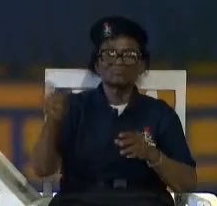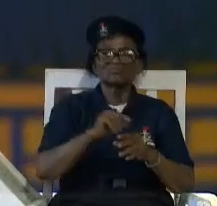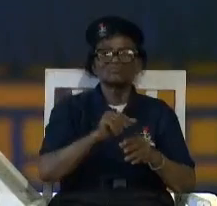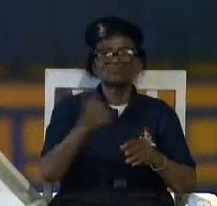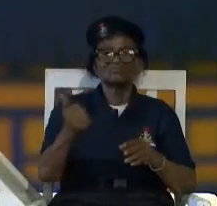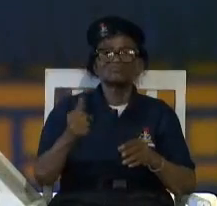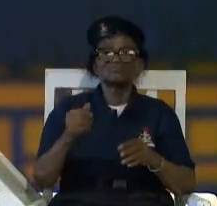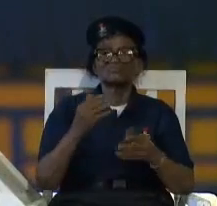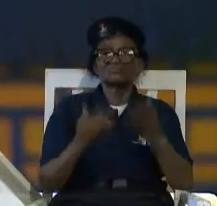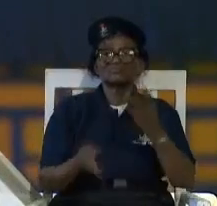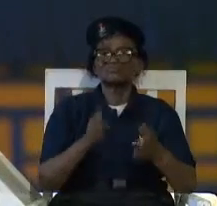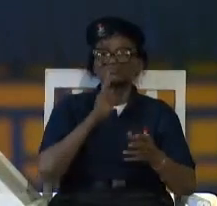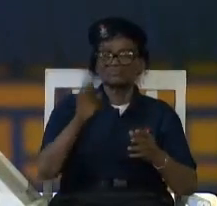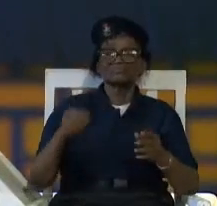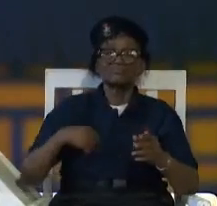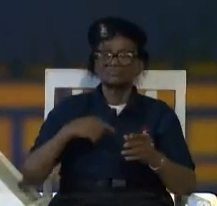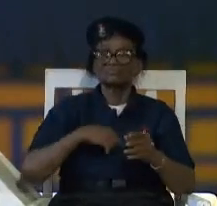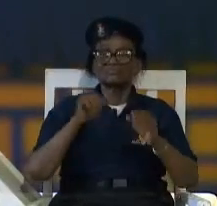maybe we can show God